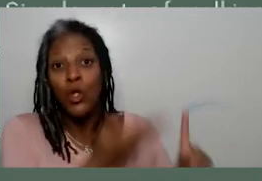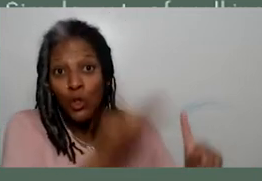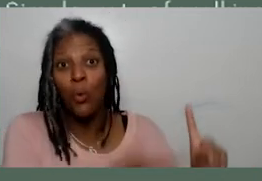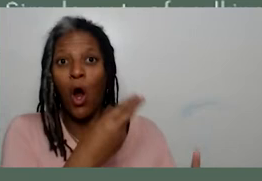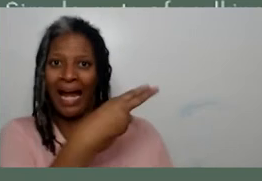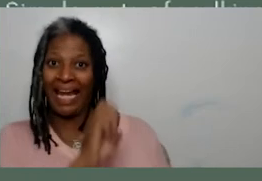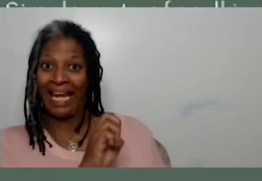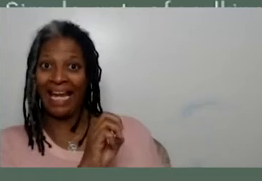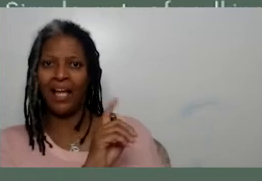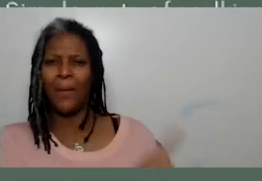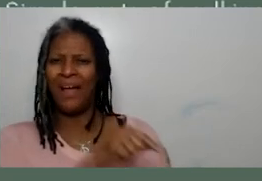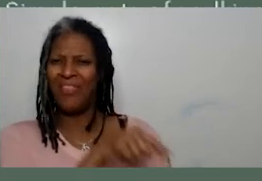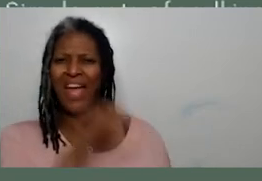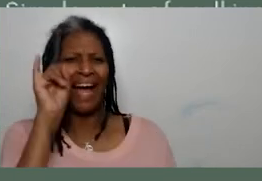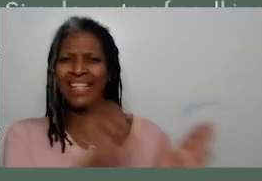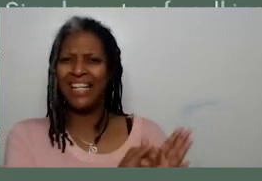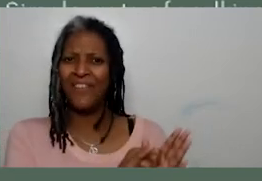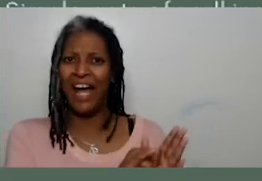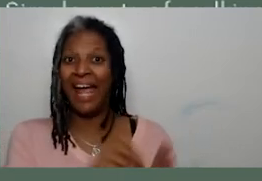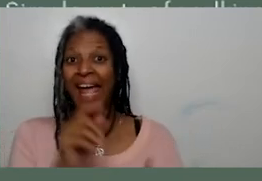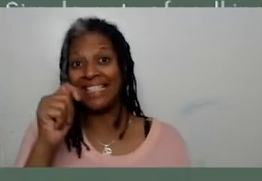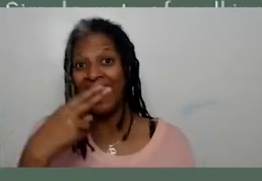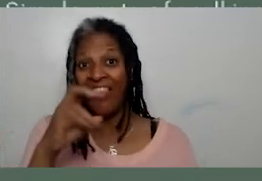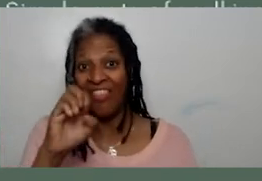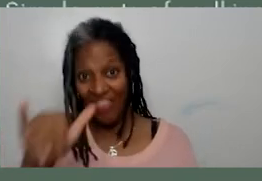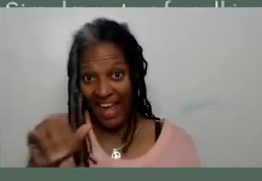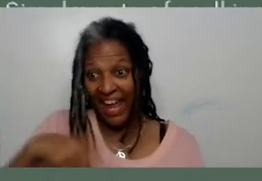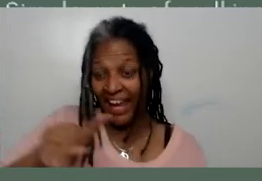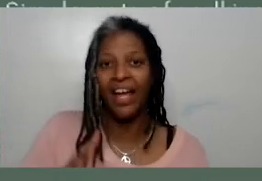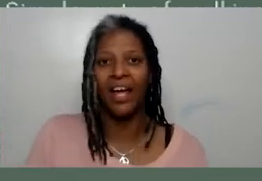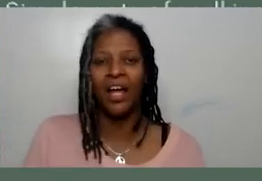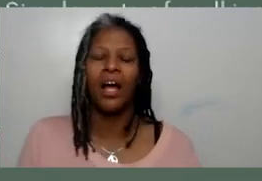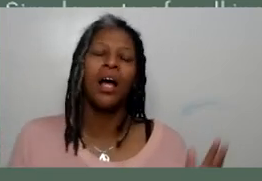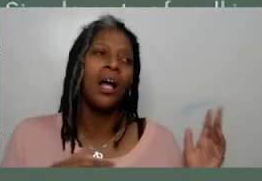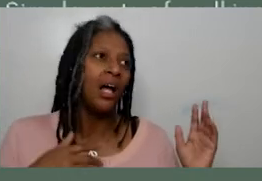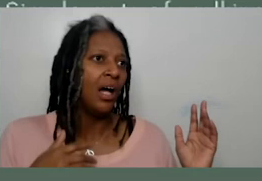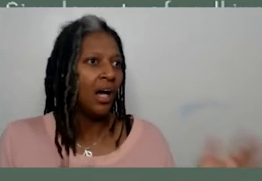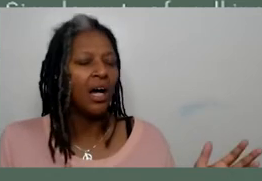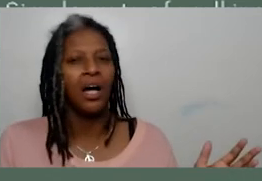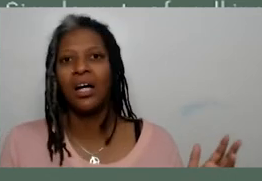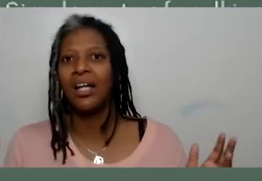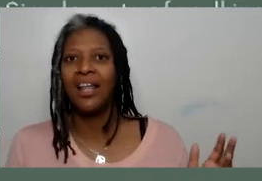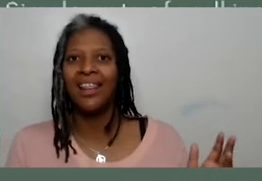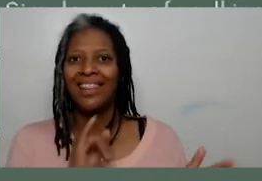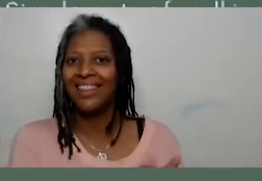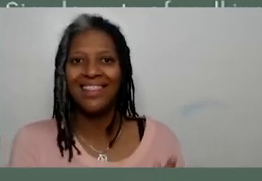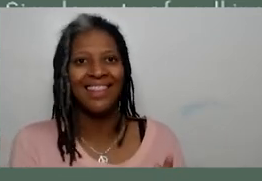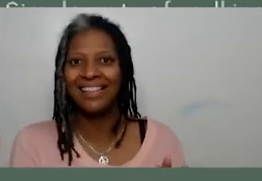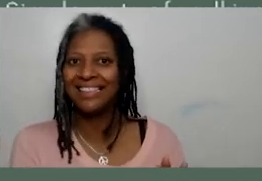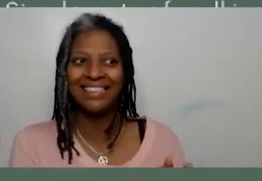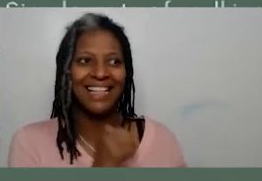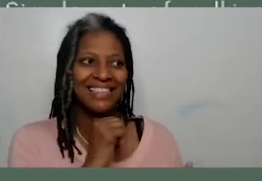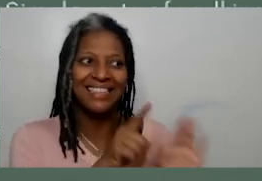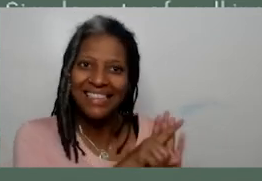on the child, if you forget that their pronouns today are they, them, okay, cool. You forgot that their pronouns today are they, them, but let's call